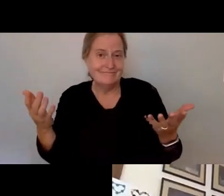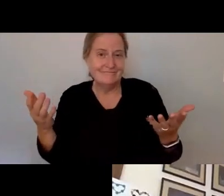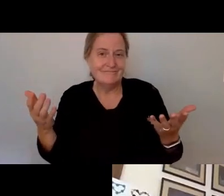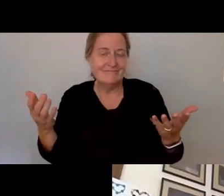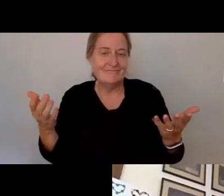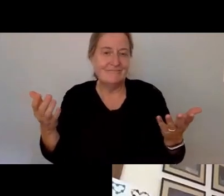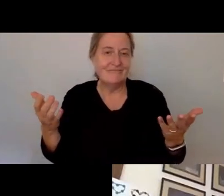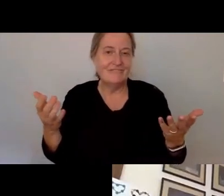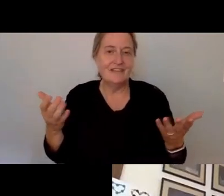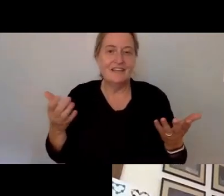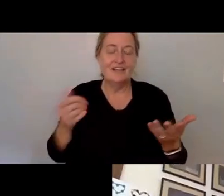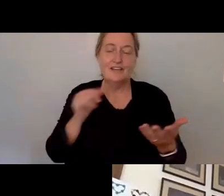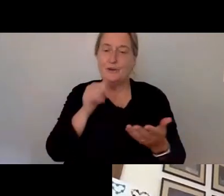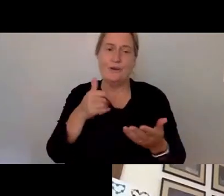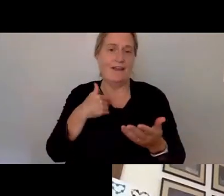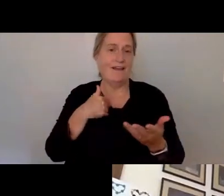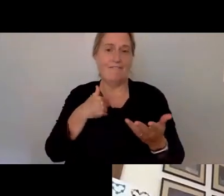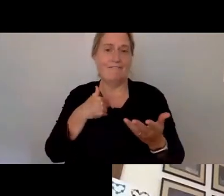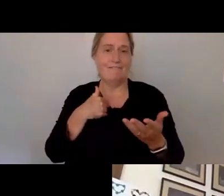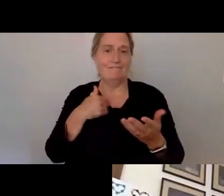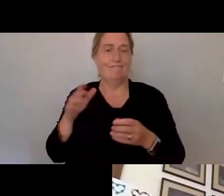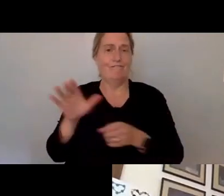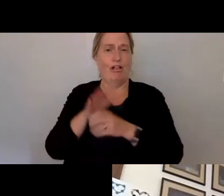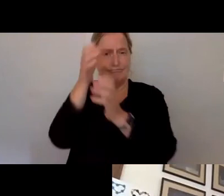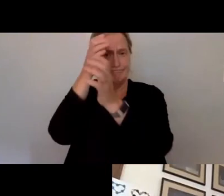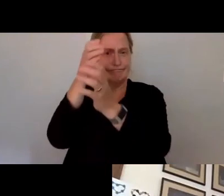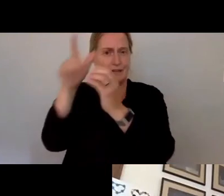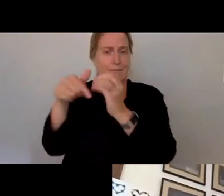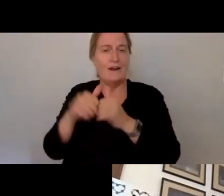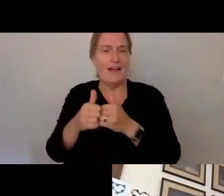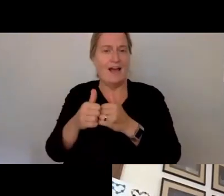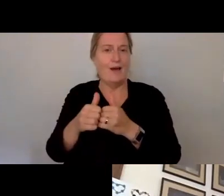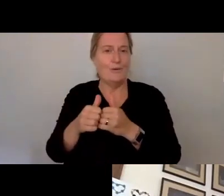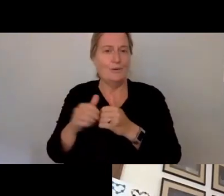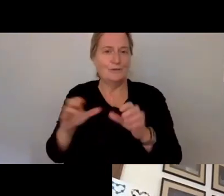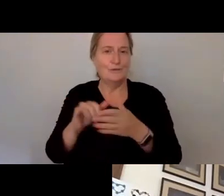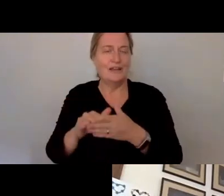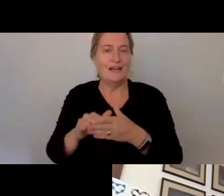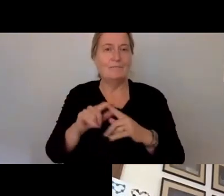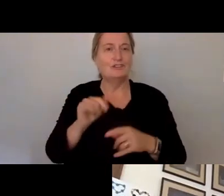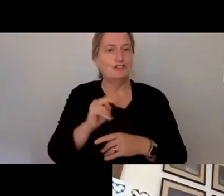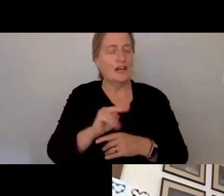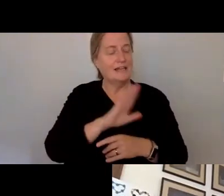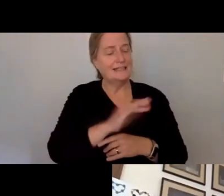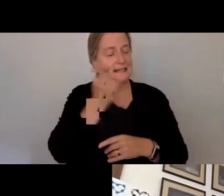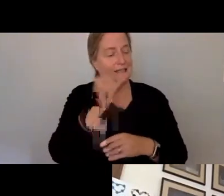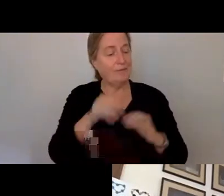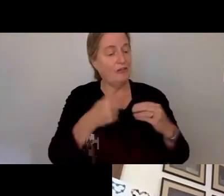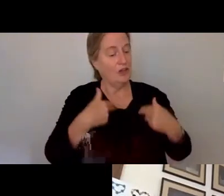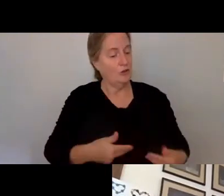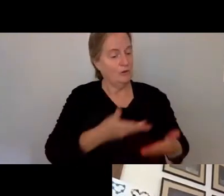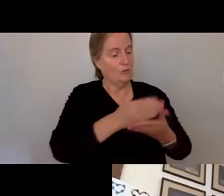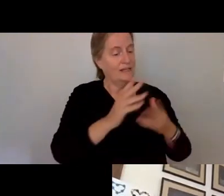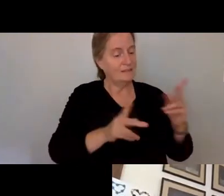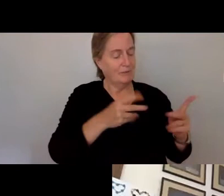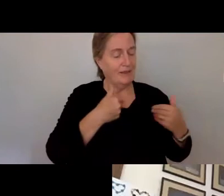We don't have like a turkey dinner you can buy. And so it kind of functions, but it doesn't. But John's idea about the human rights folks having a chance.